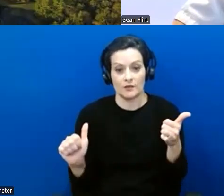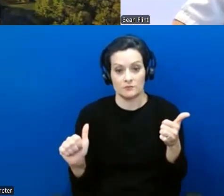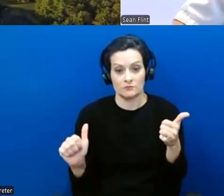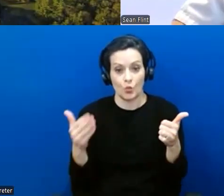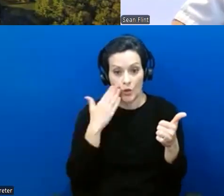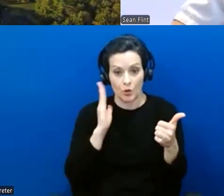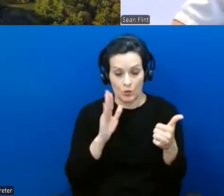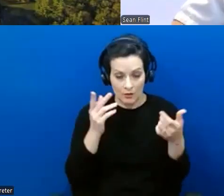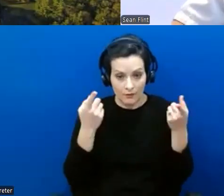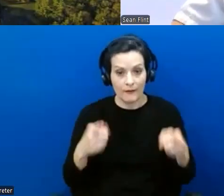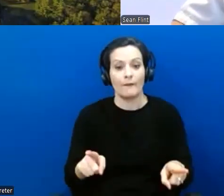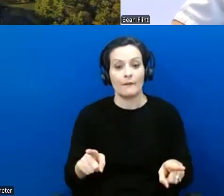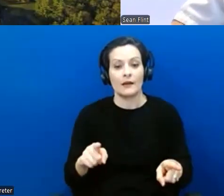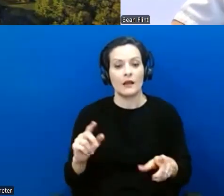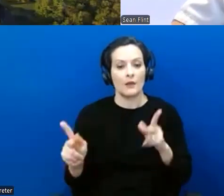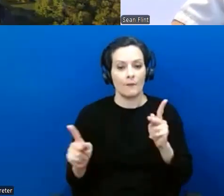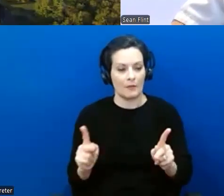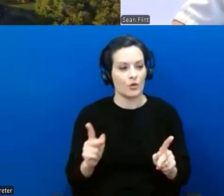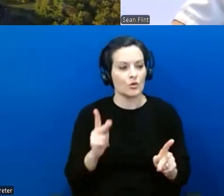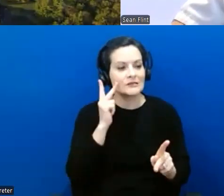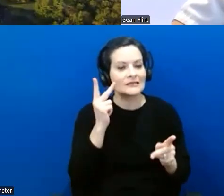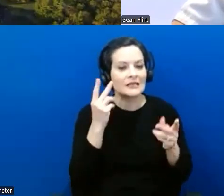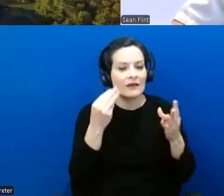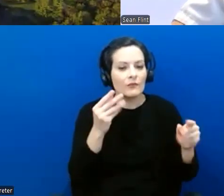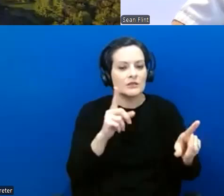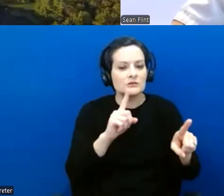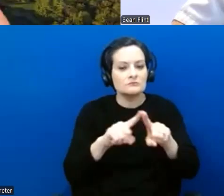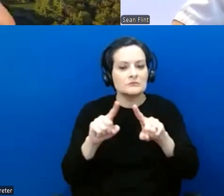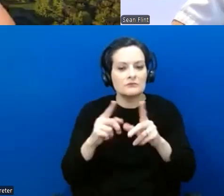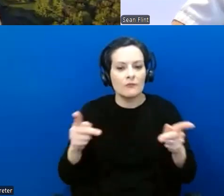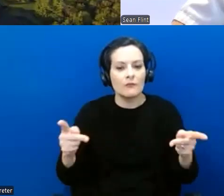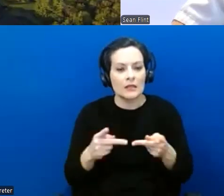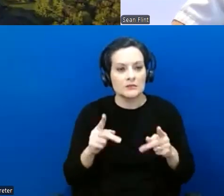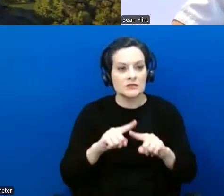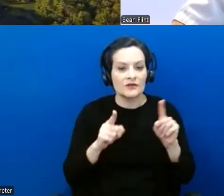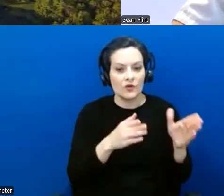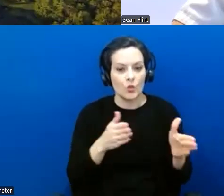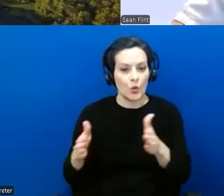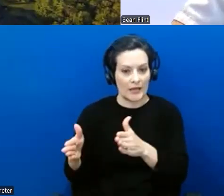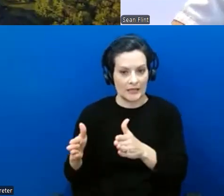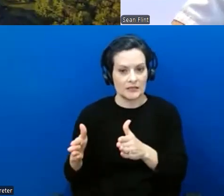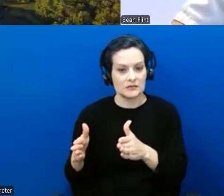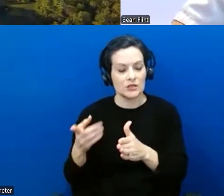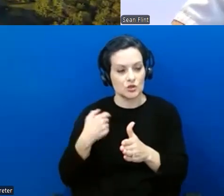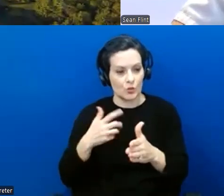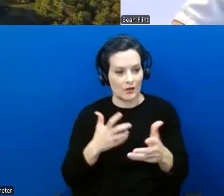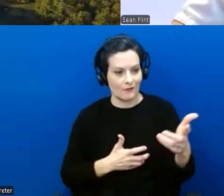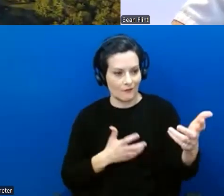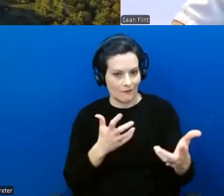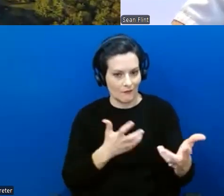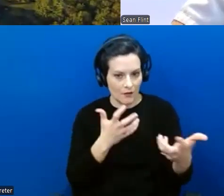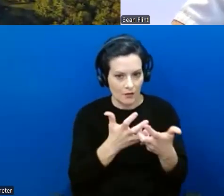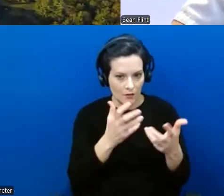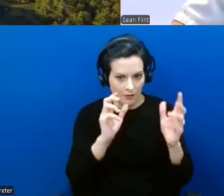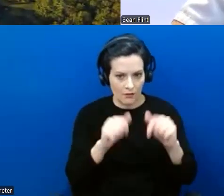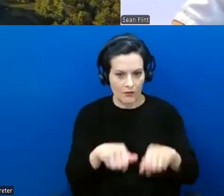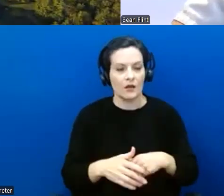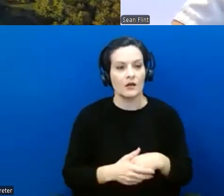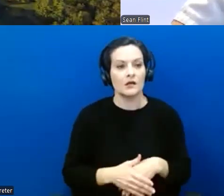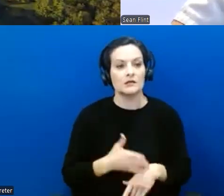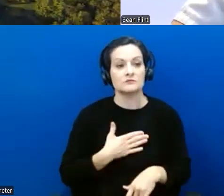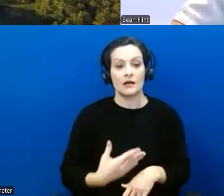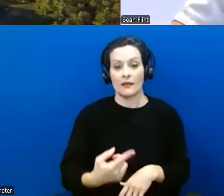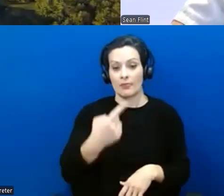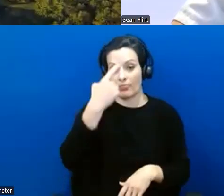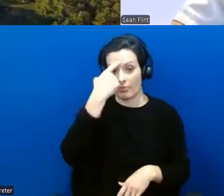people consume information in different places and different ways, and we need to kind of reach them where they are. And that was sort of my thought in starting the